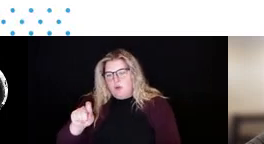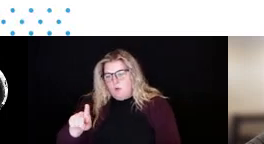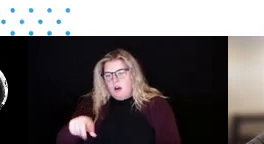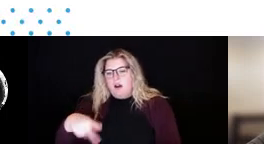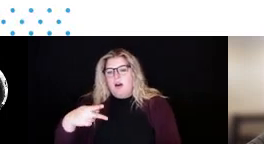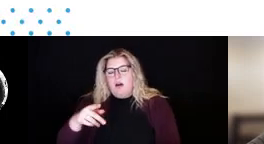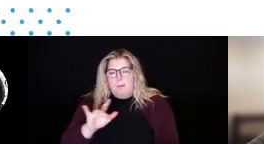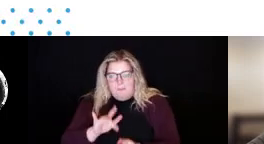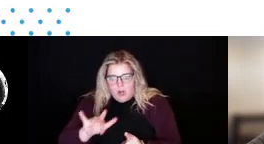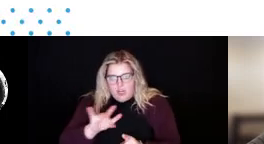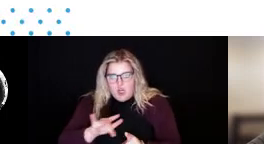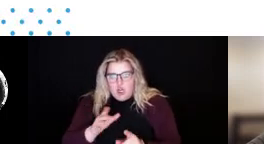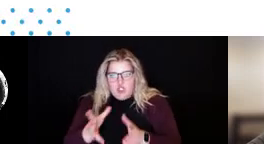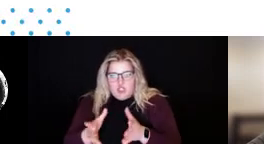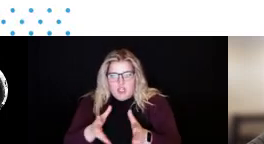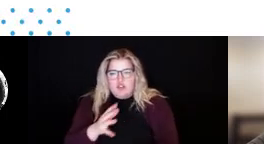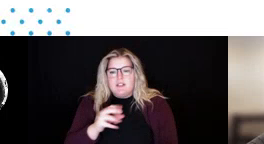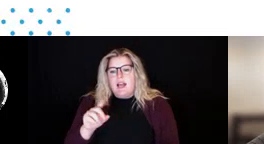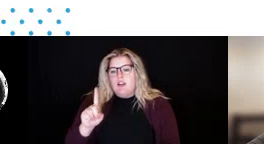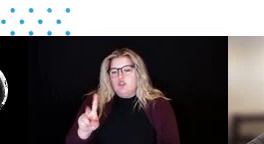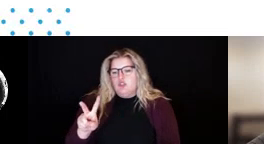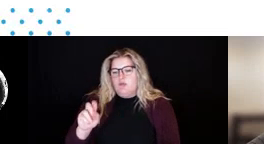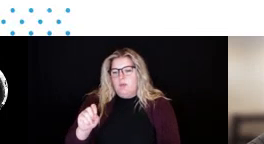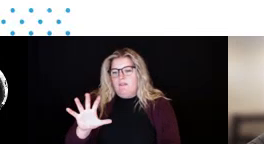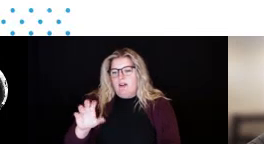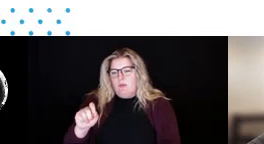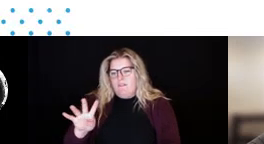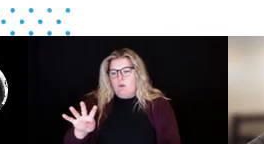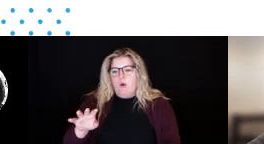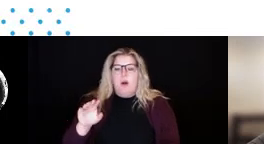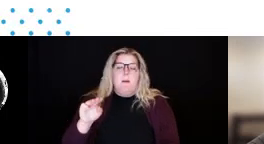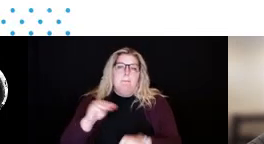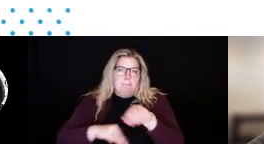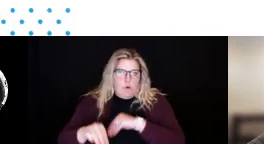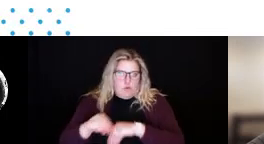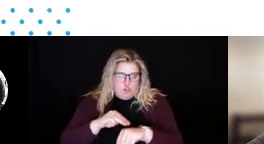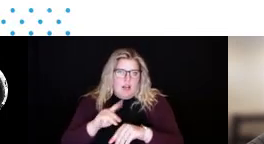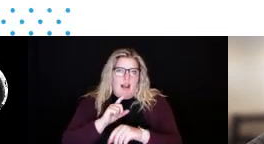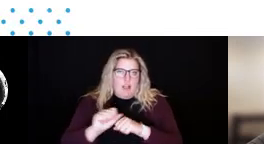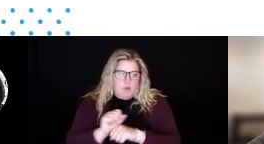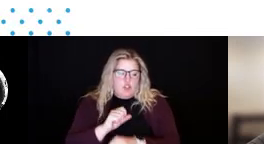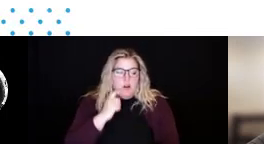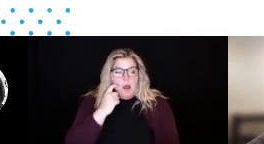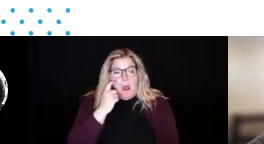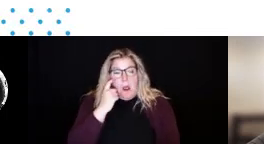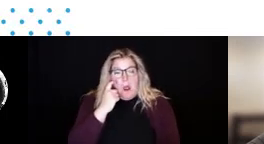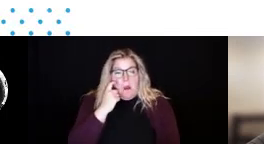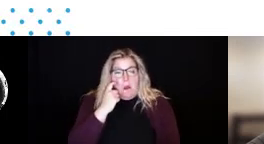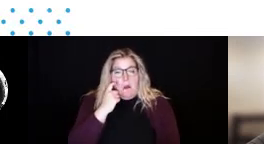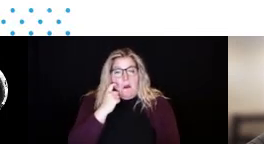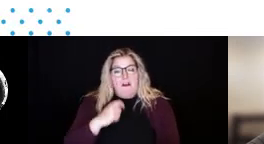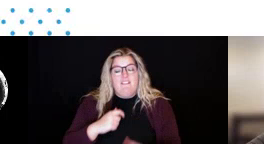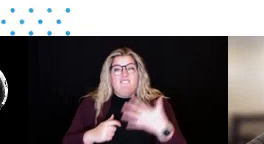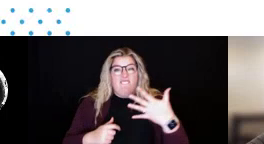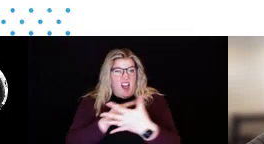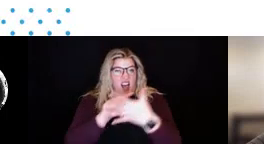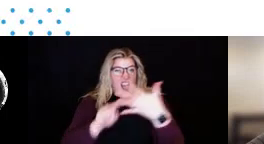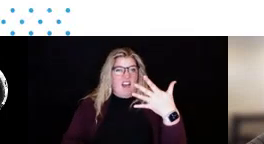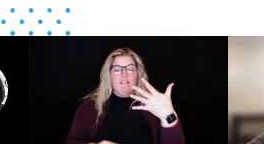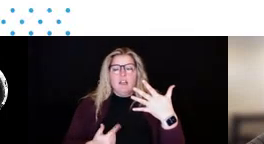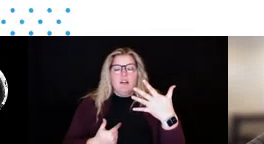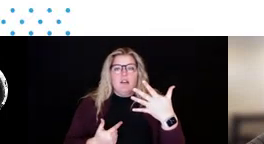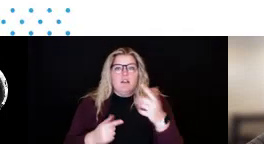and 2.5.4 motion actuation. All of these are criteria that, like I said, cannot just